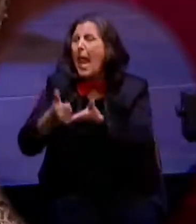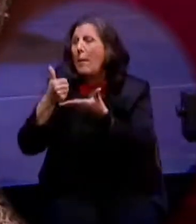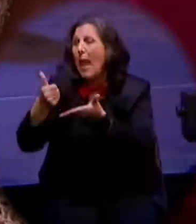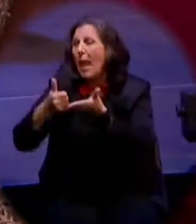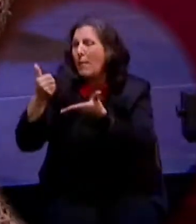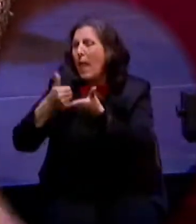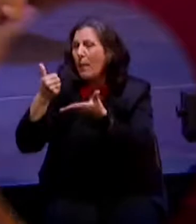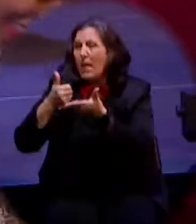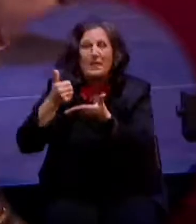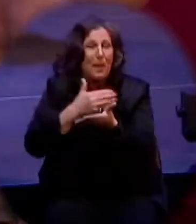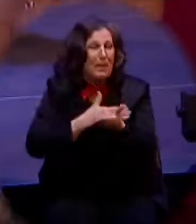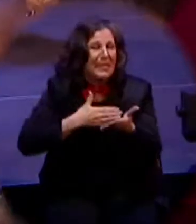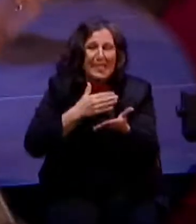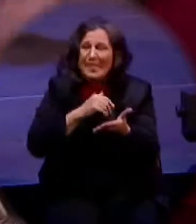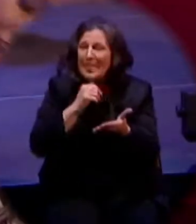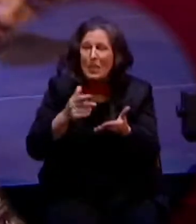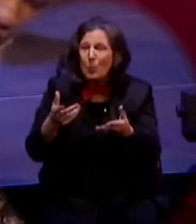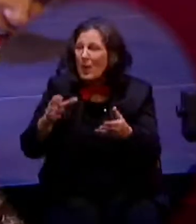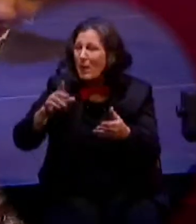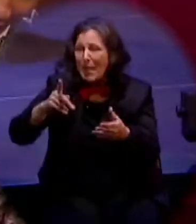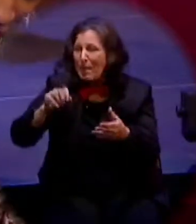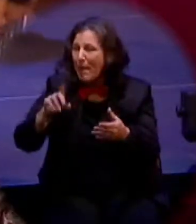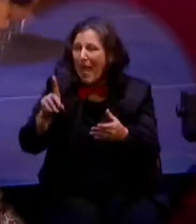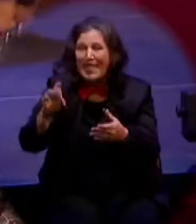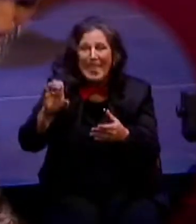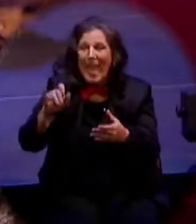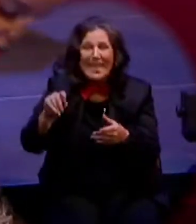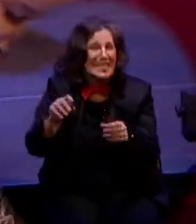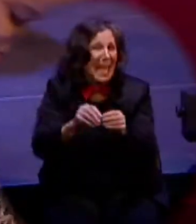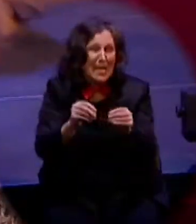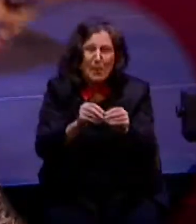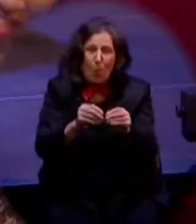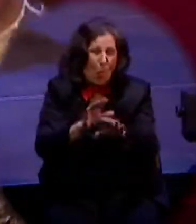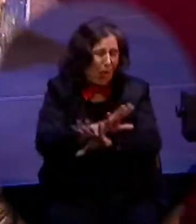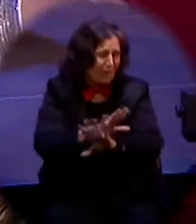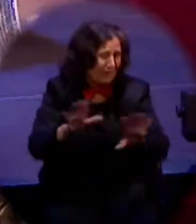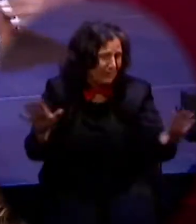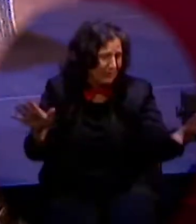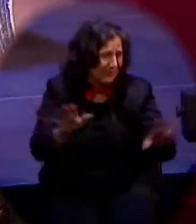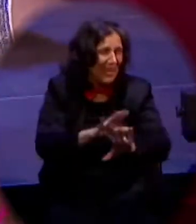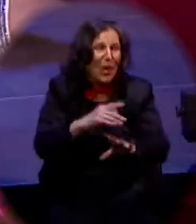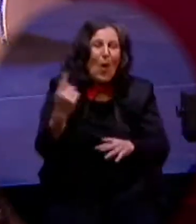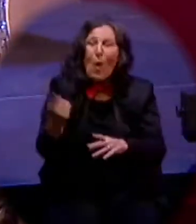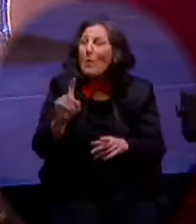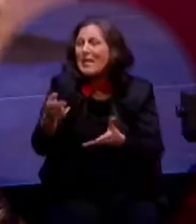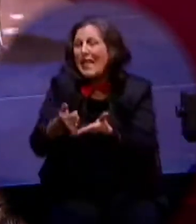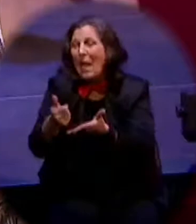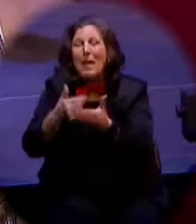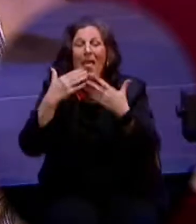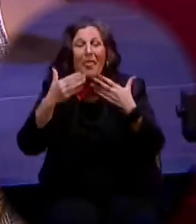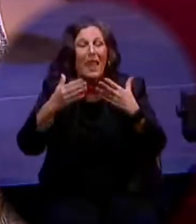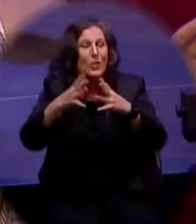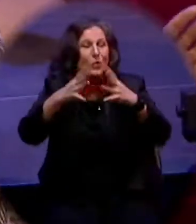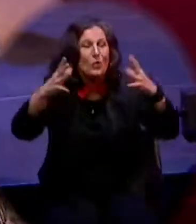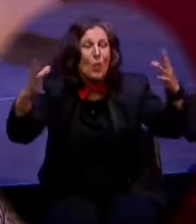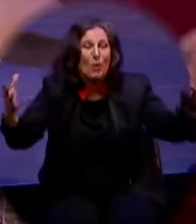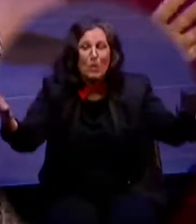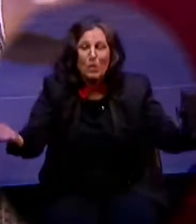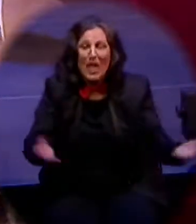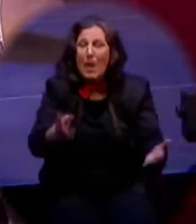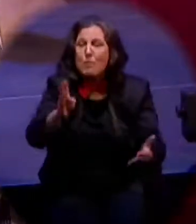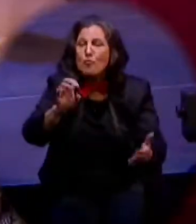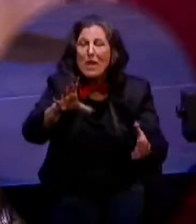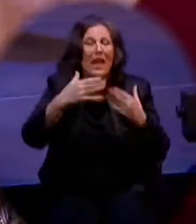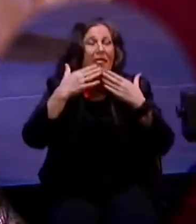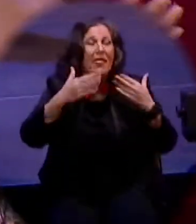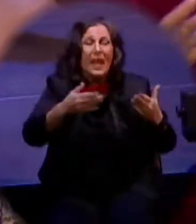please. Pretty sure that he doesn't want to do podcasting anymore because of us. It's all our fault. Always needing help. So thank you guys so much here at BRIC.